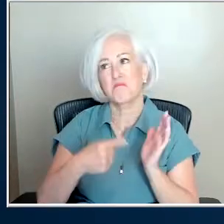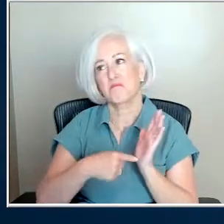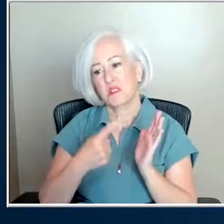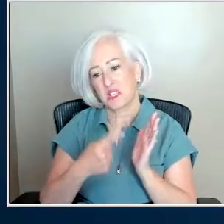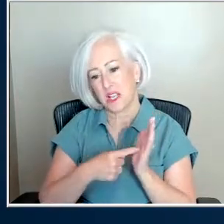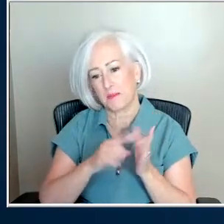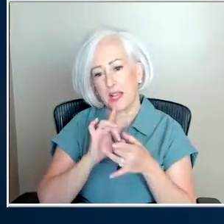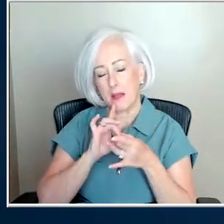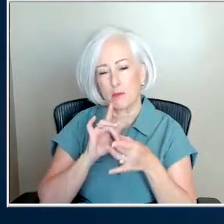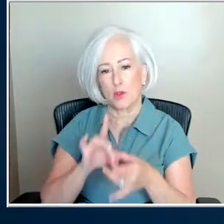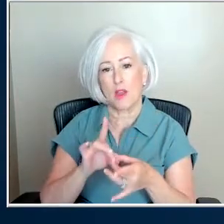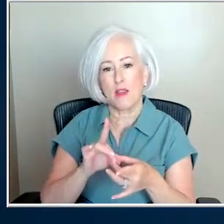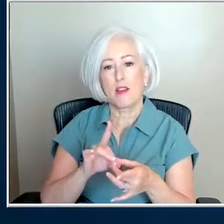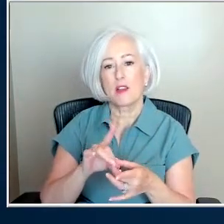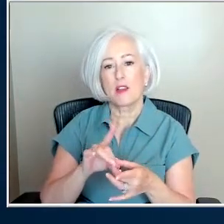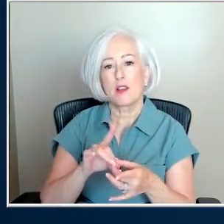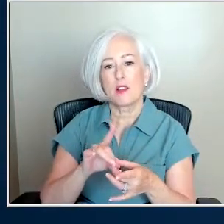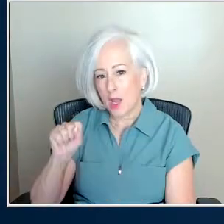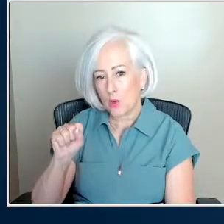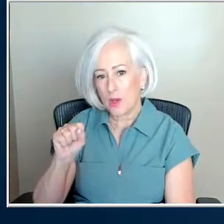radiation exposure and